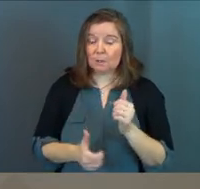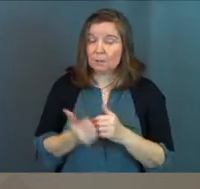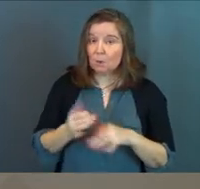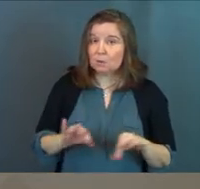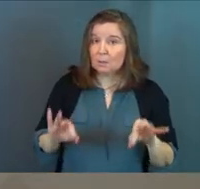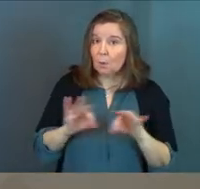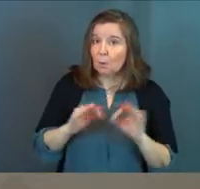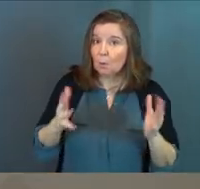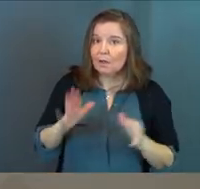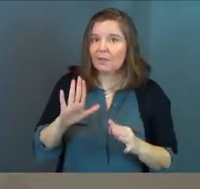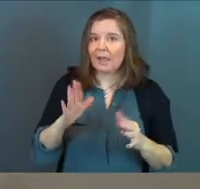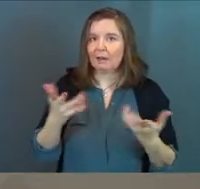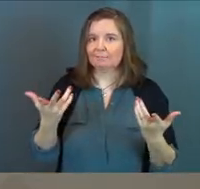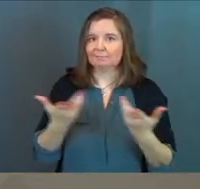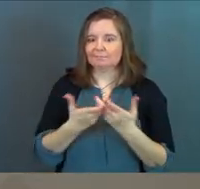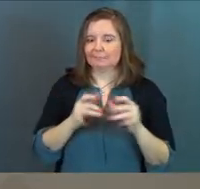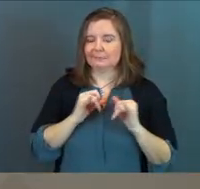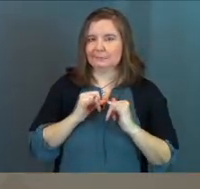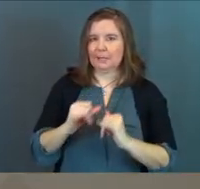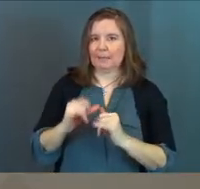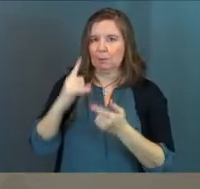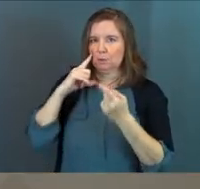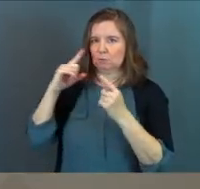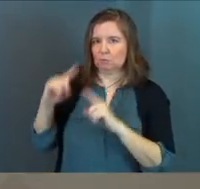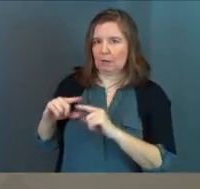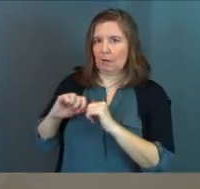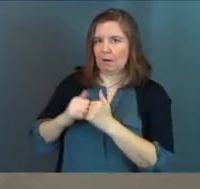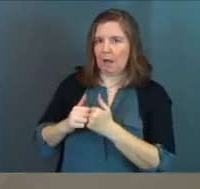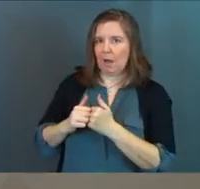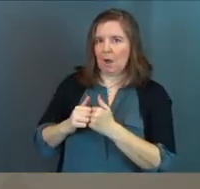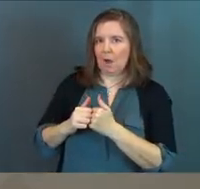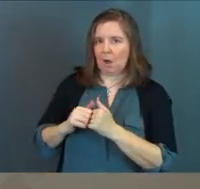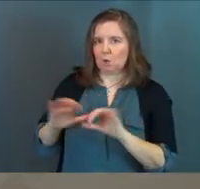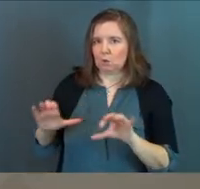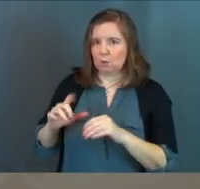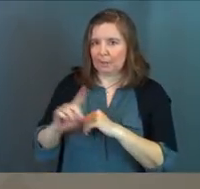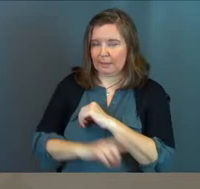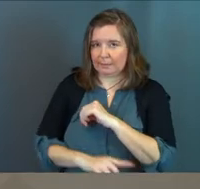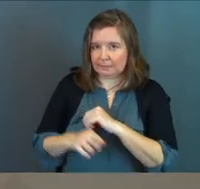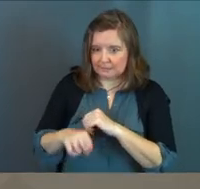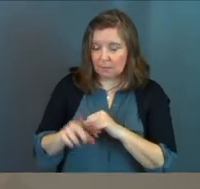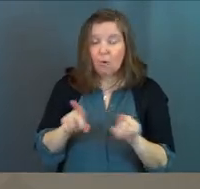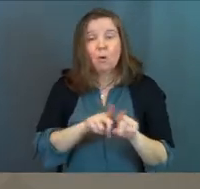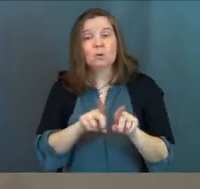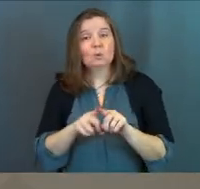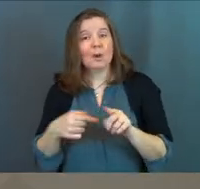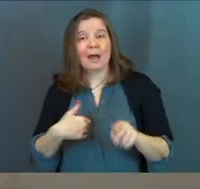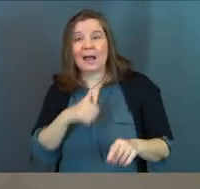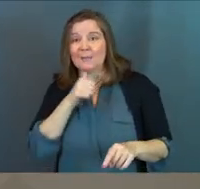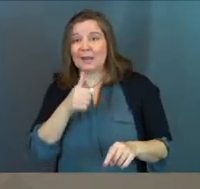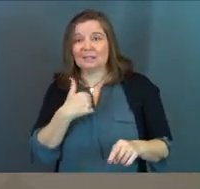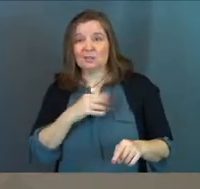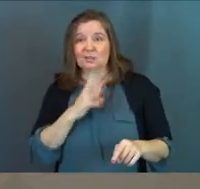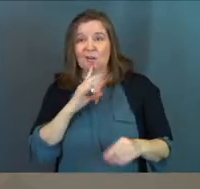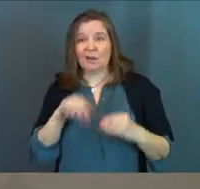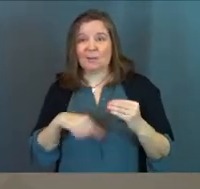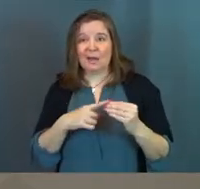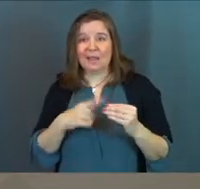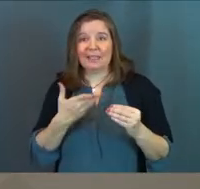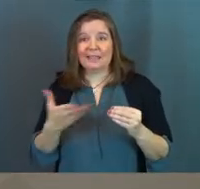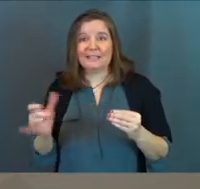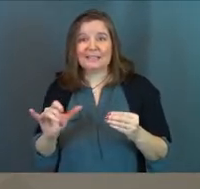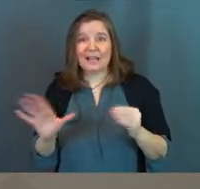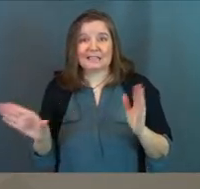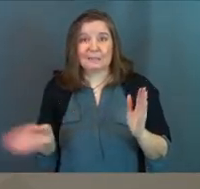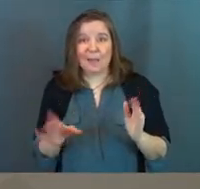important is that you're unified, mom and dad, on how you're going to do this. Also, I'm not just going to talk about